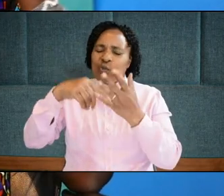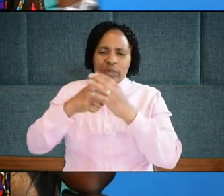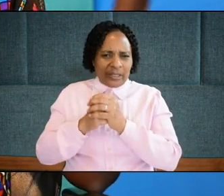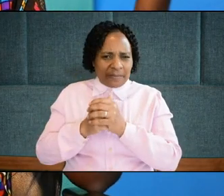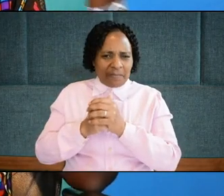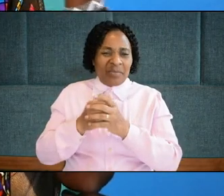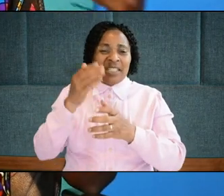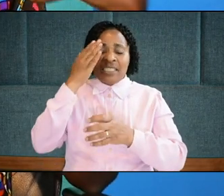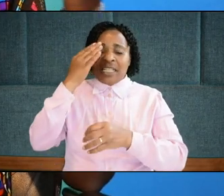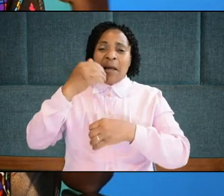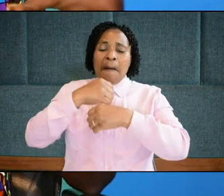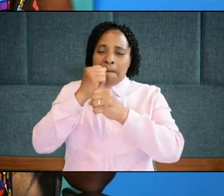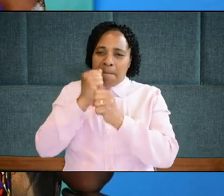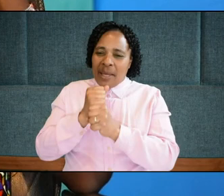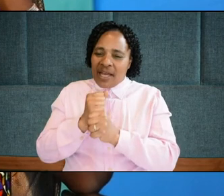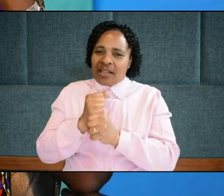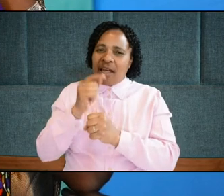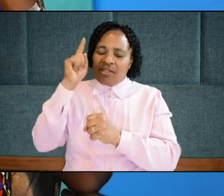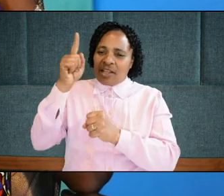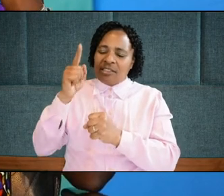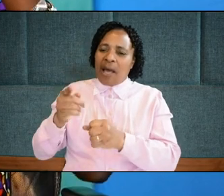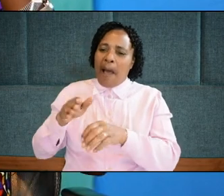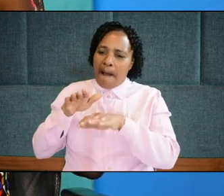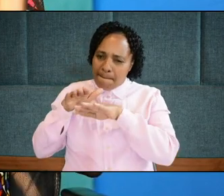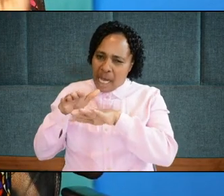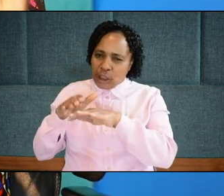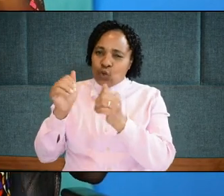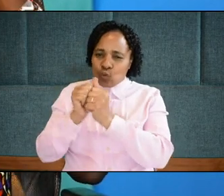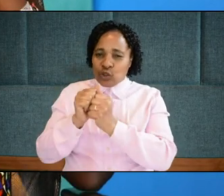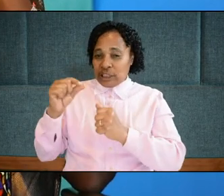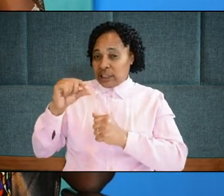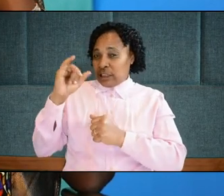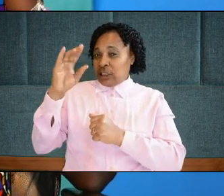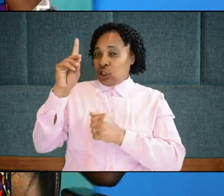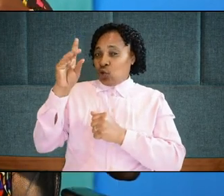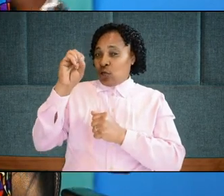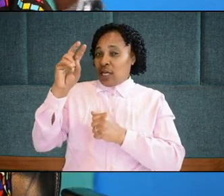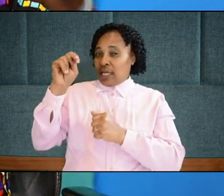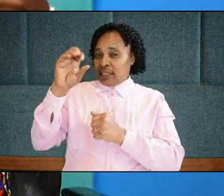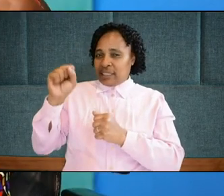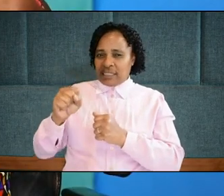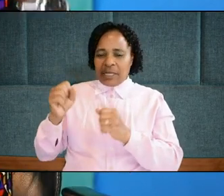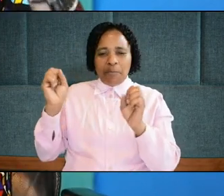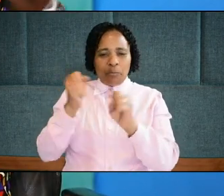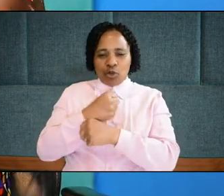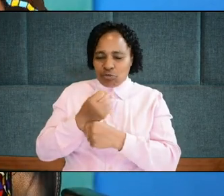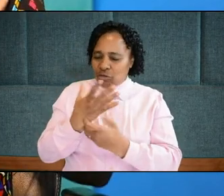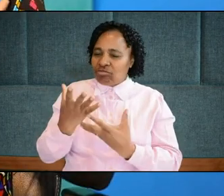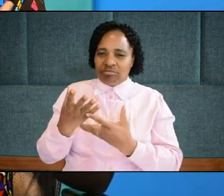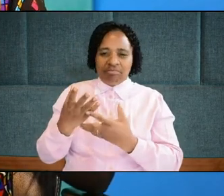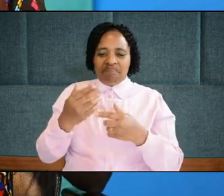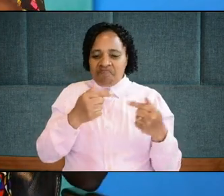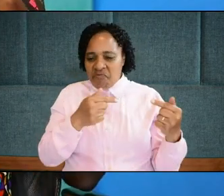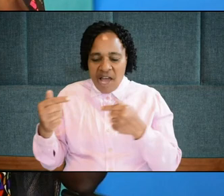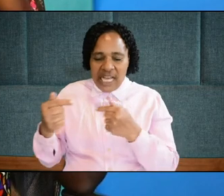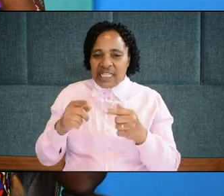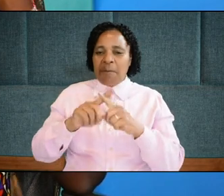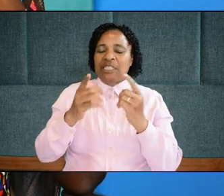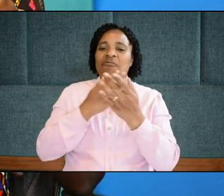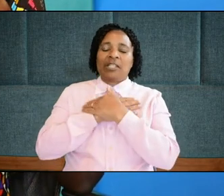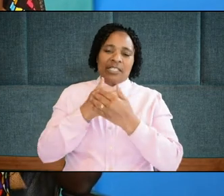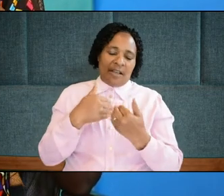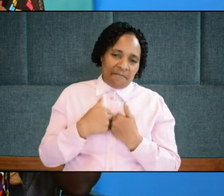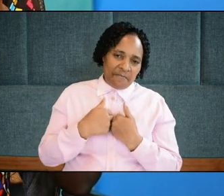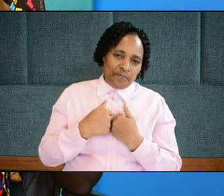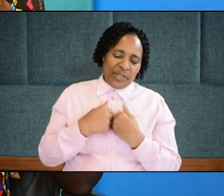the Israelites made a pact with the Gibeonites that they would never attack them, and now they were friends, now they were allies.